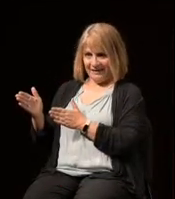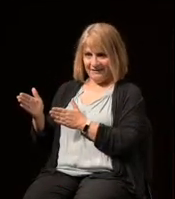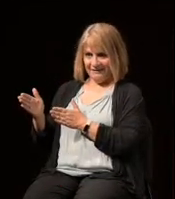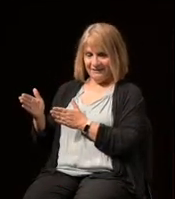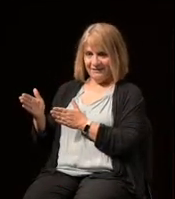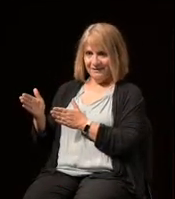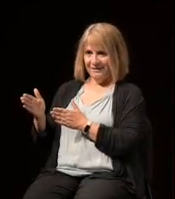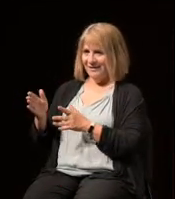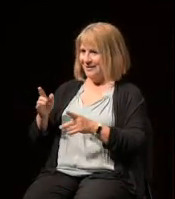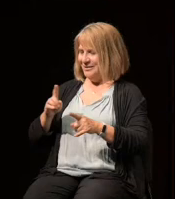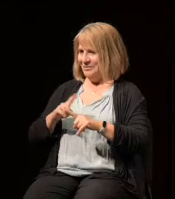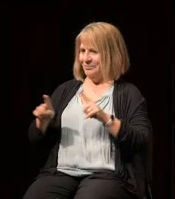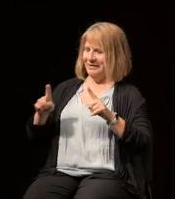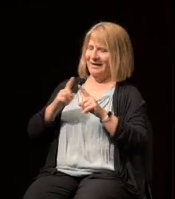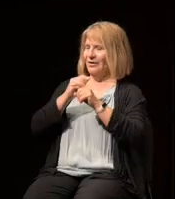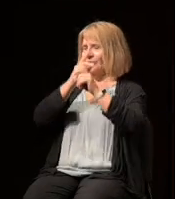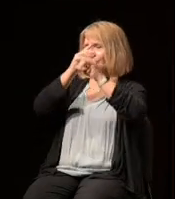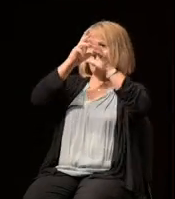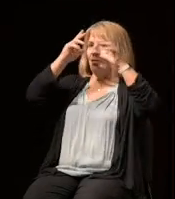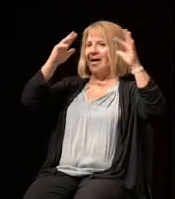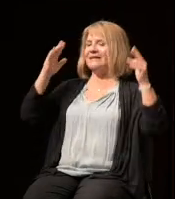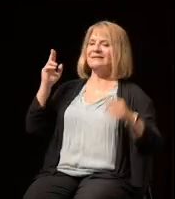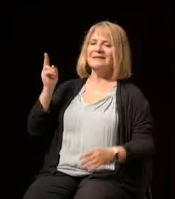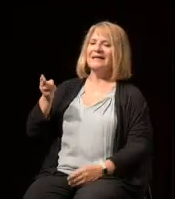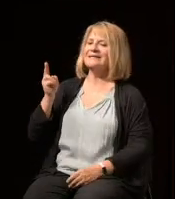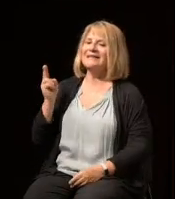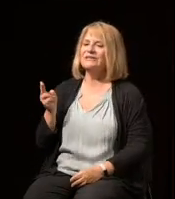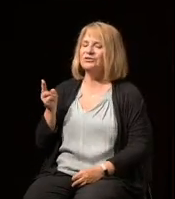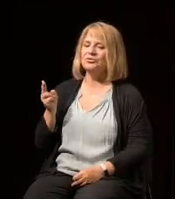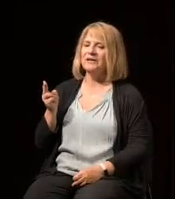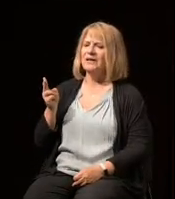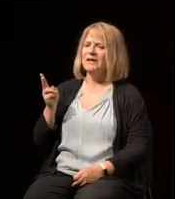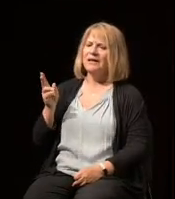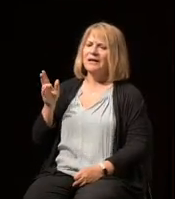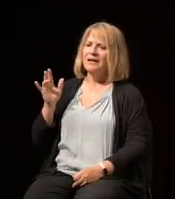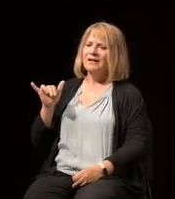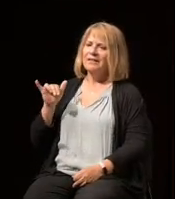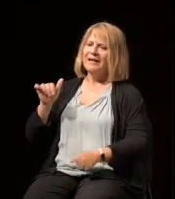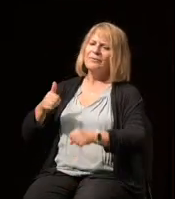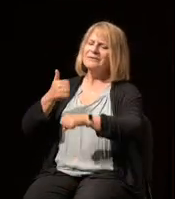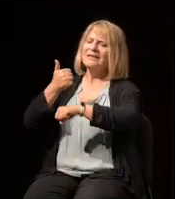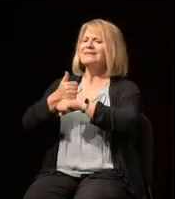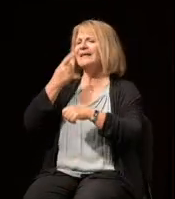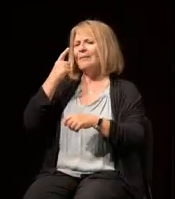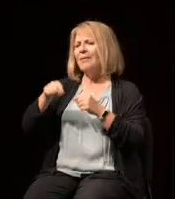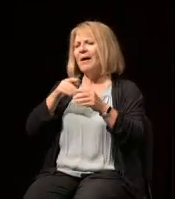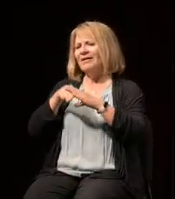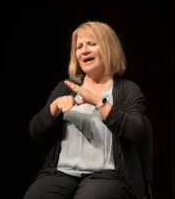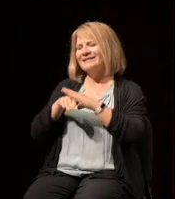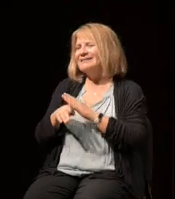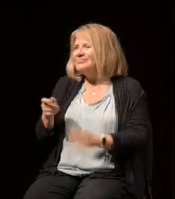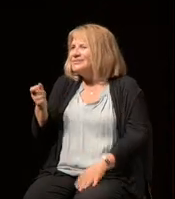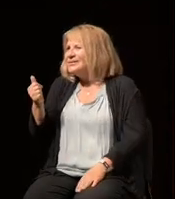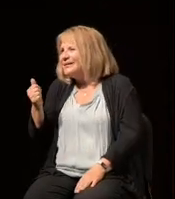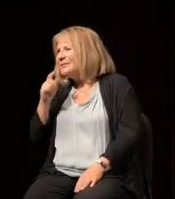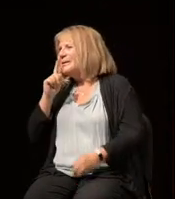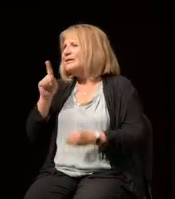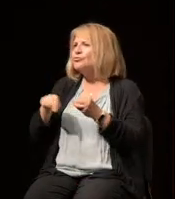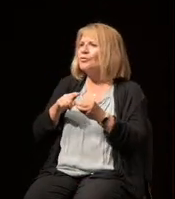But the romanticized history has been more about that it was so everybody would have access. And so there's a little bit of truth to all of